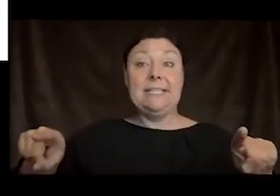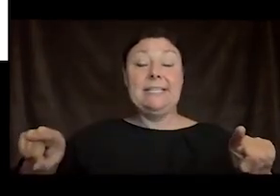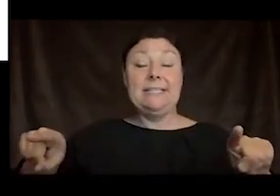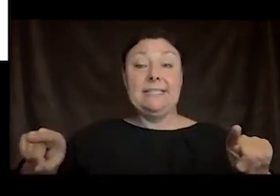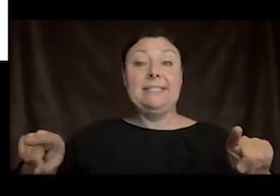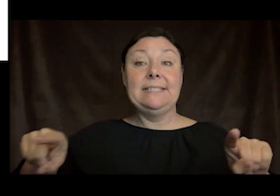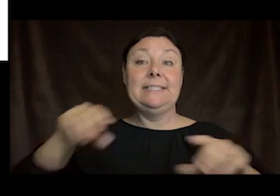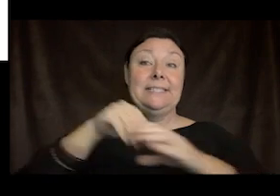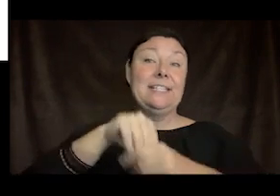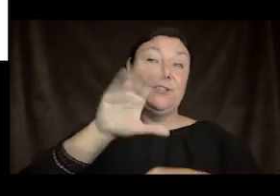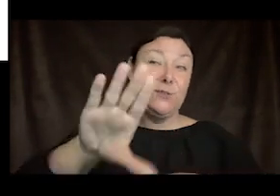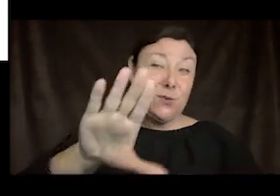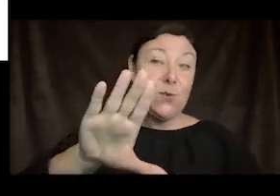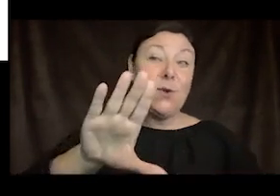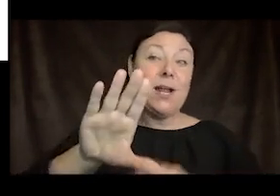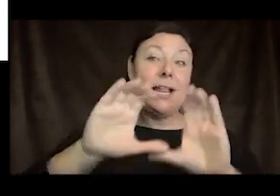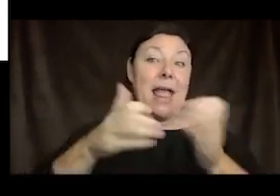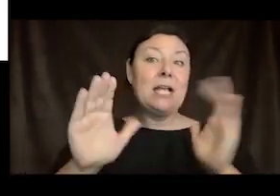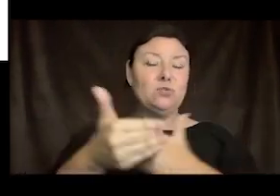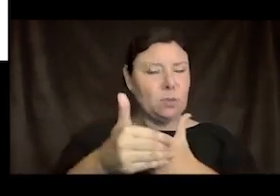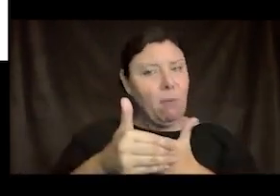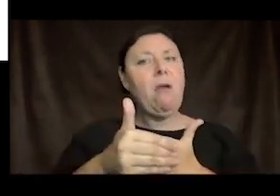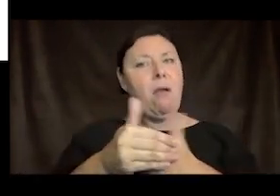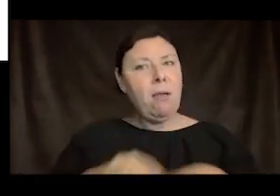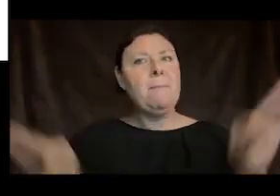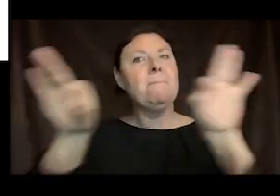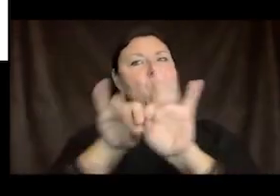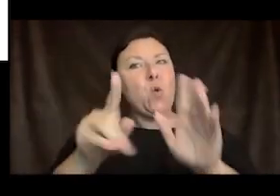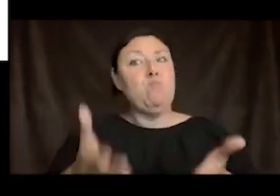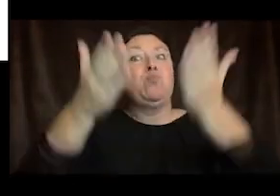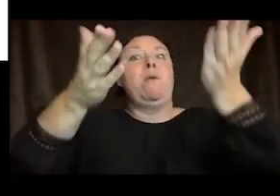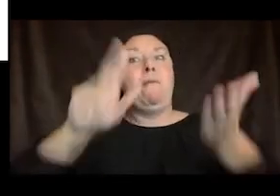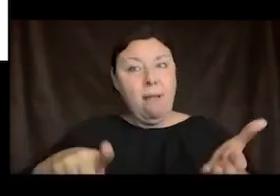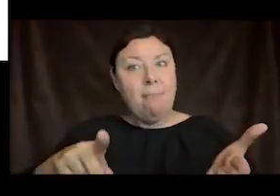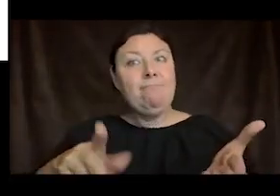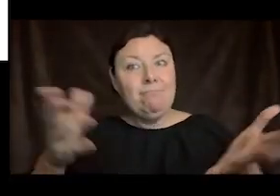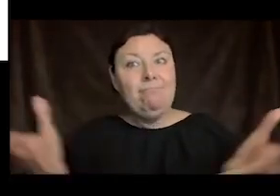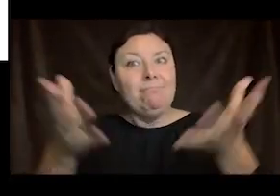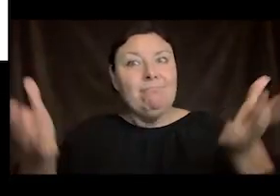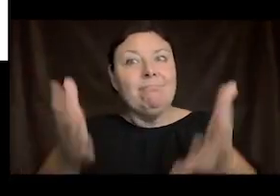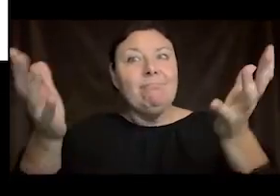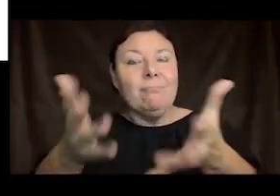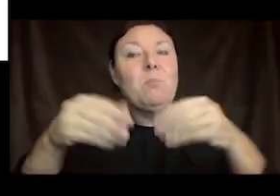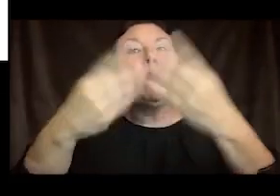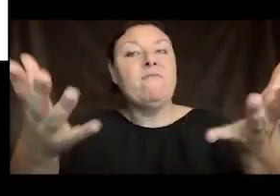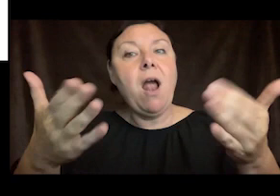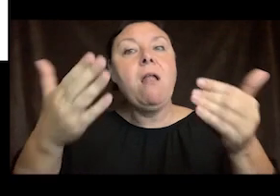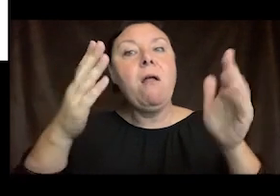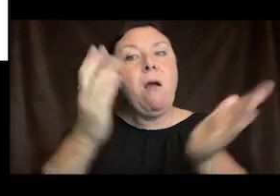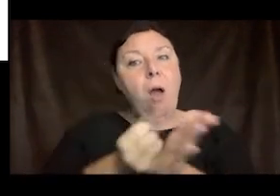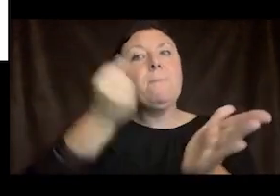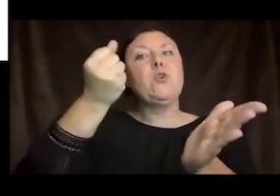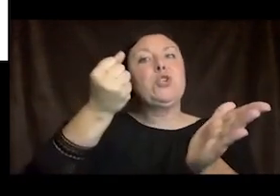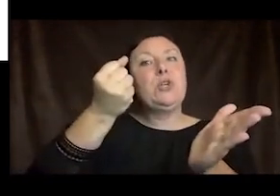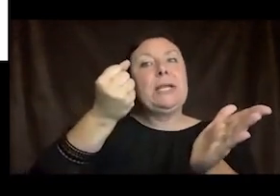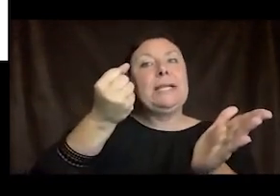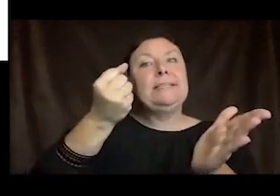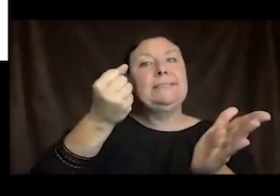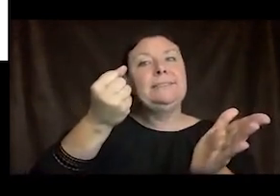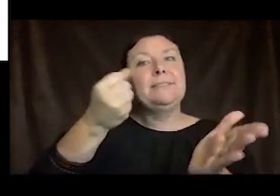you are homogeneous around race, that is even more important that you provide these opportunities to have